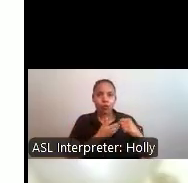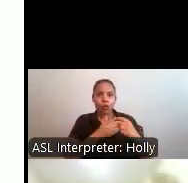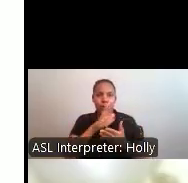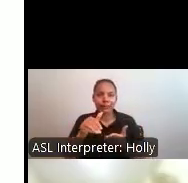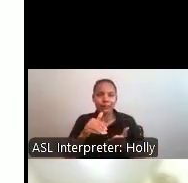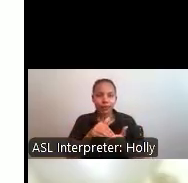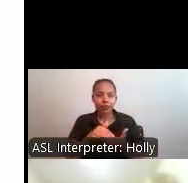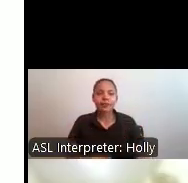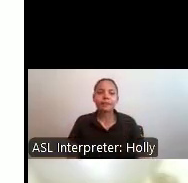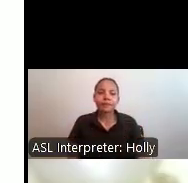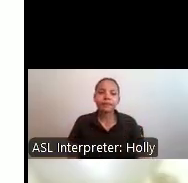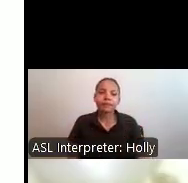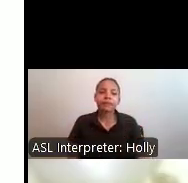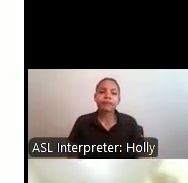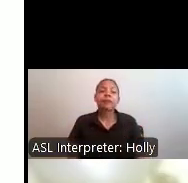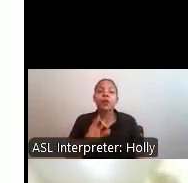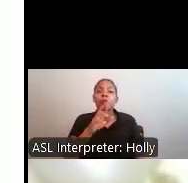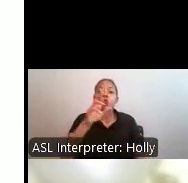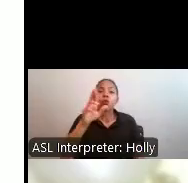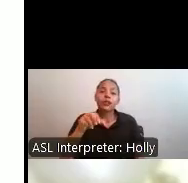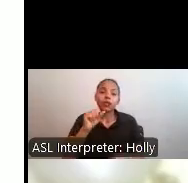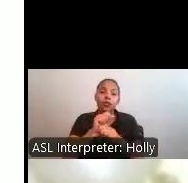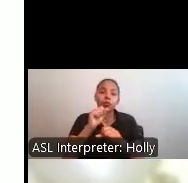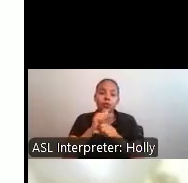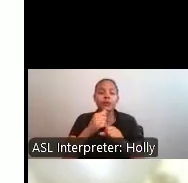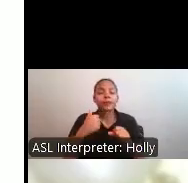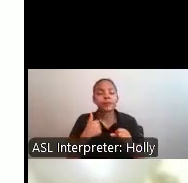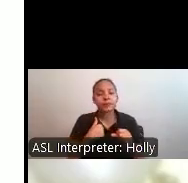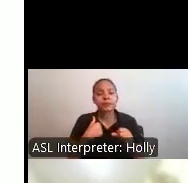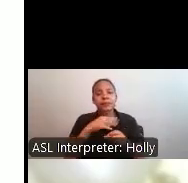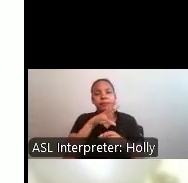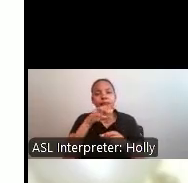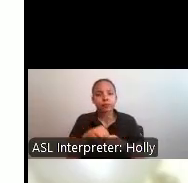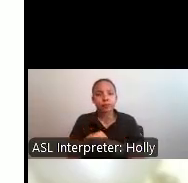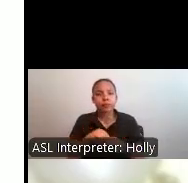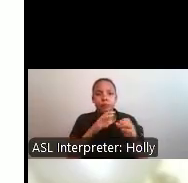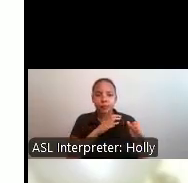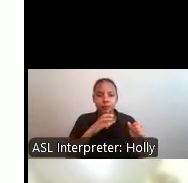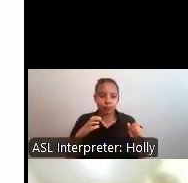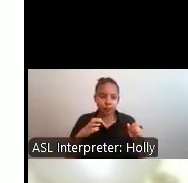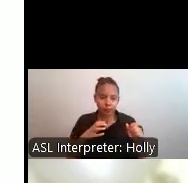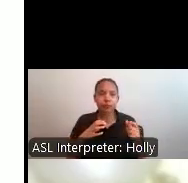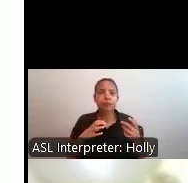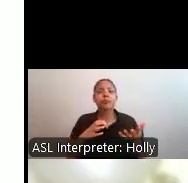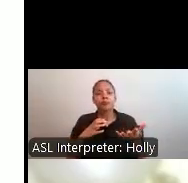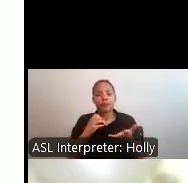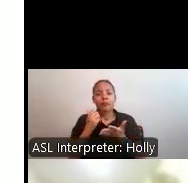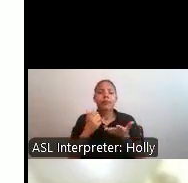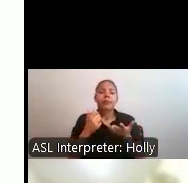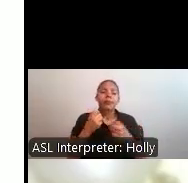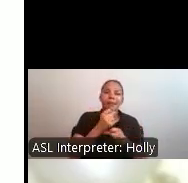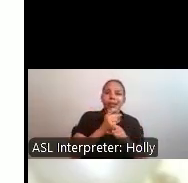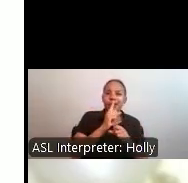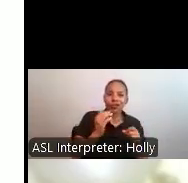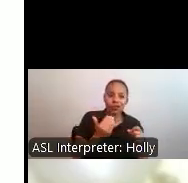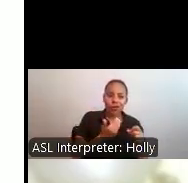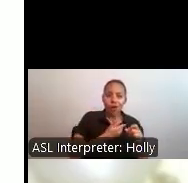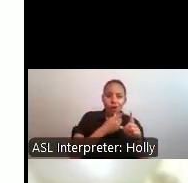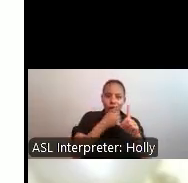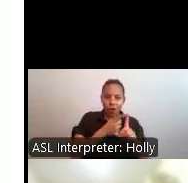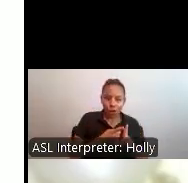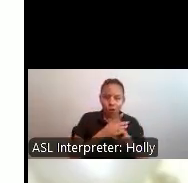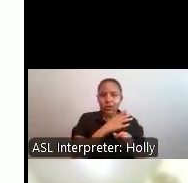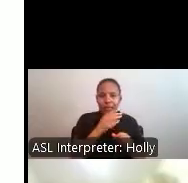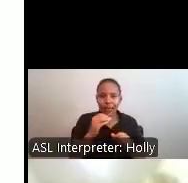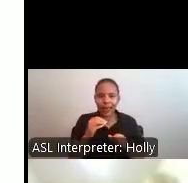So at Rochester Works, I also participate in a committee where part of our goals are to make sure that our programs and physical site are accessible by all. So as